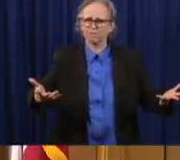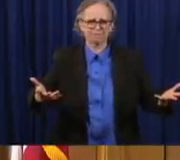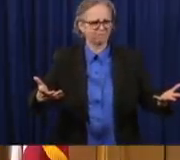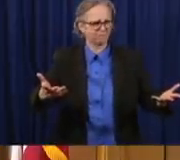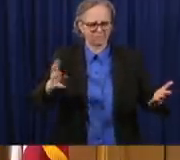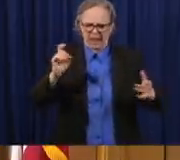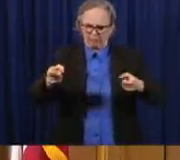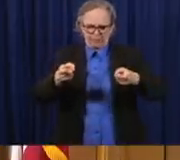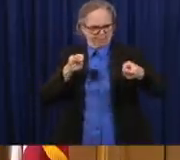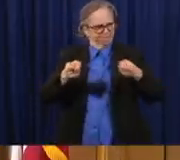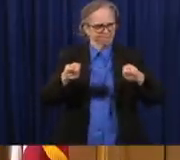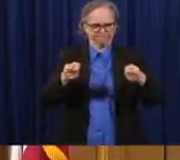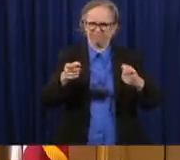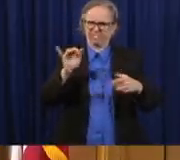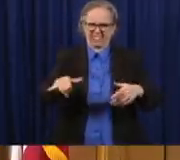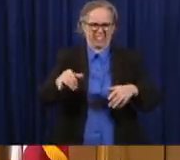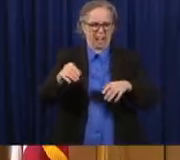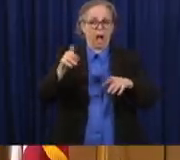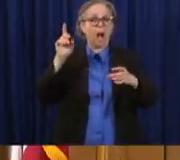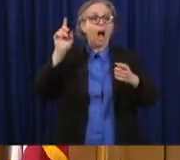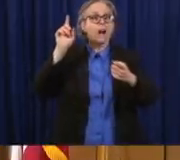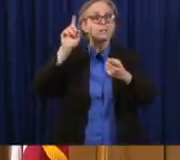have an immunization.